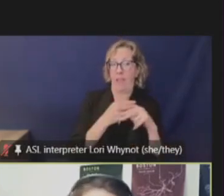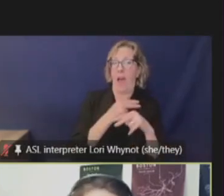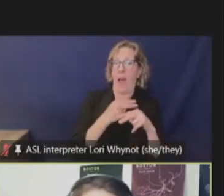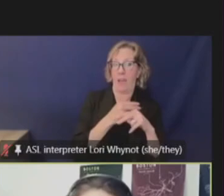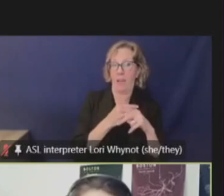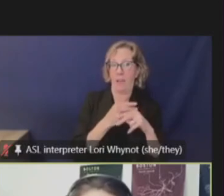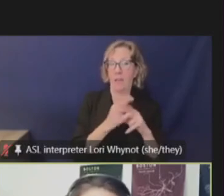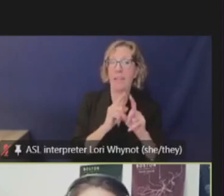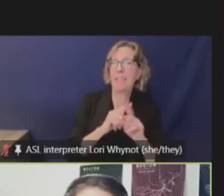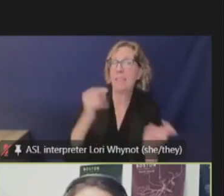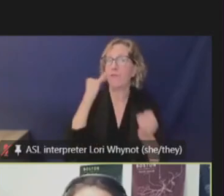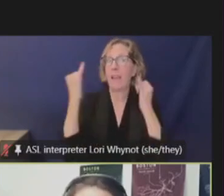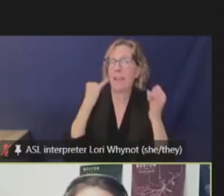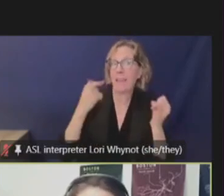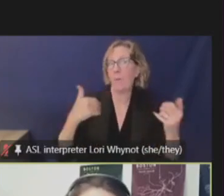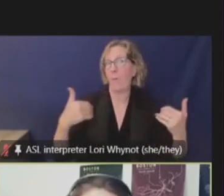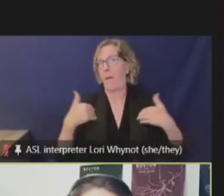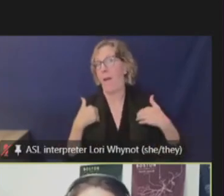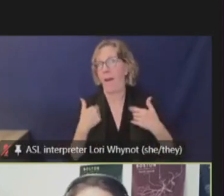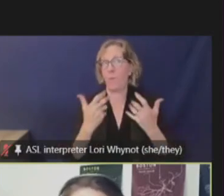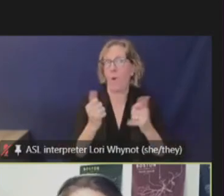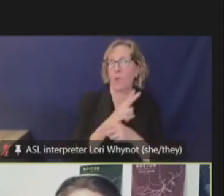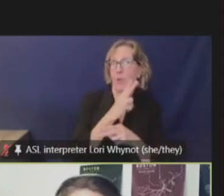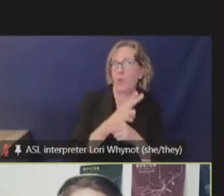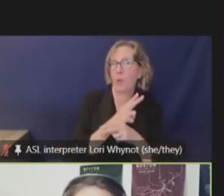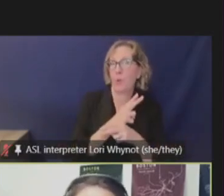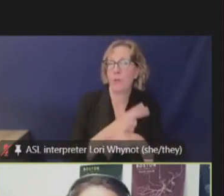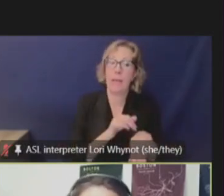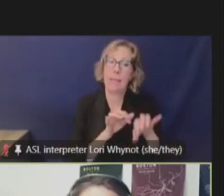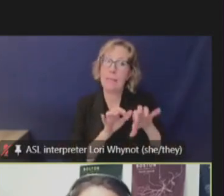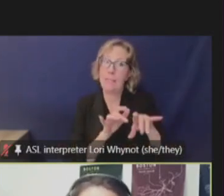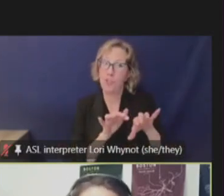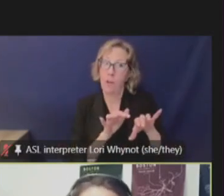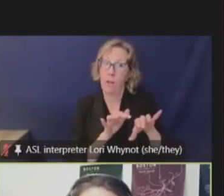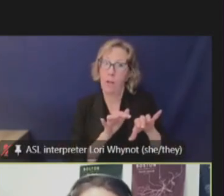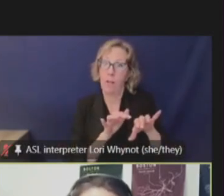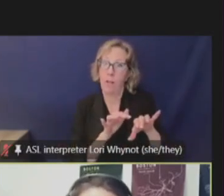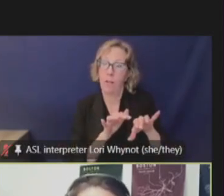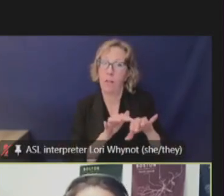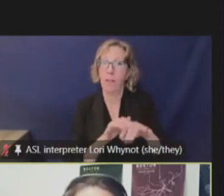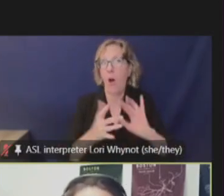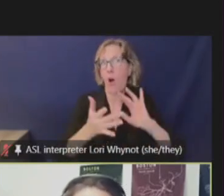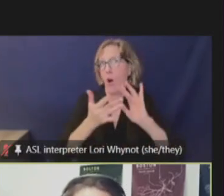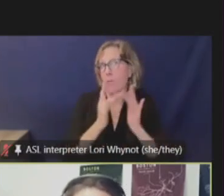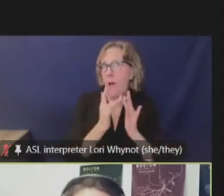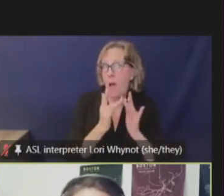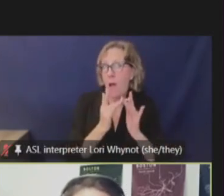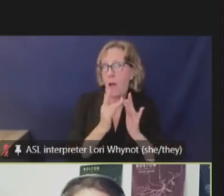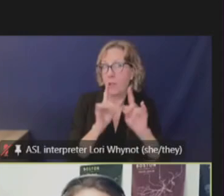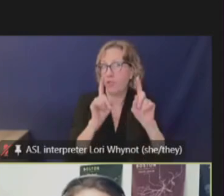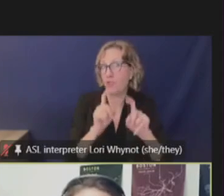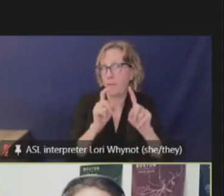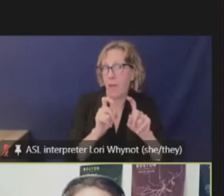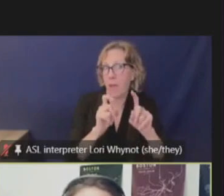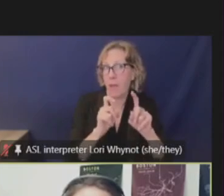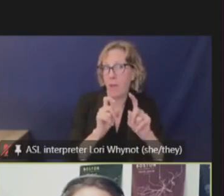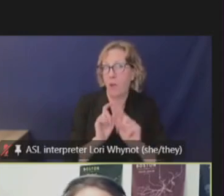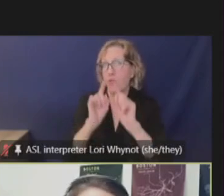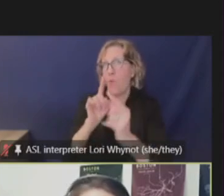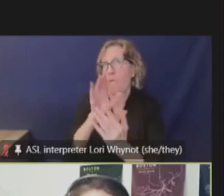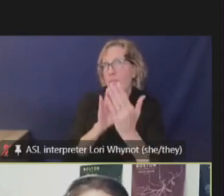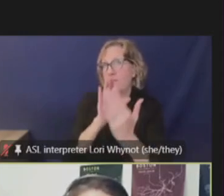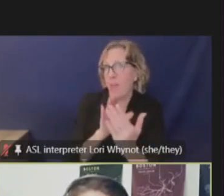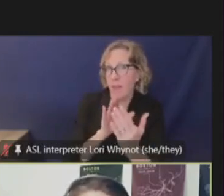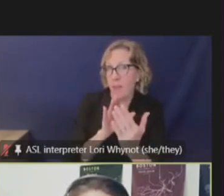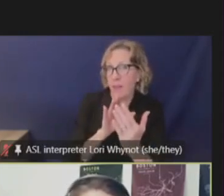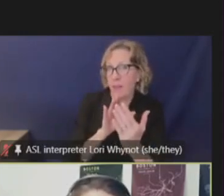different engagement methods, from the digital and online and in-person and print versions,